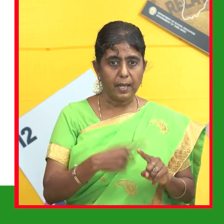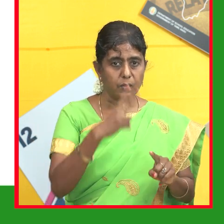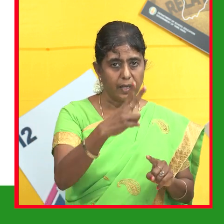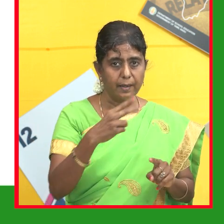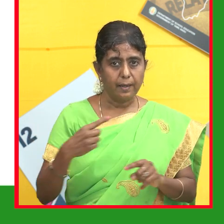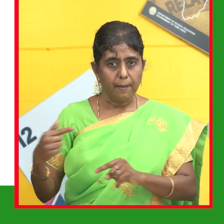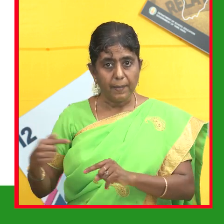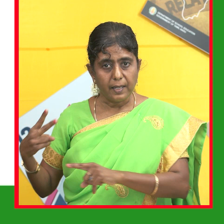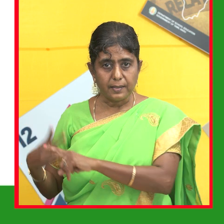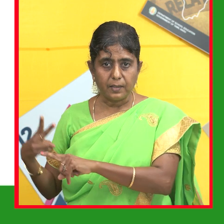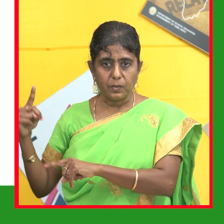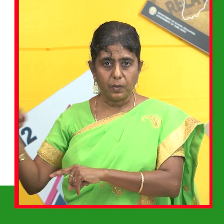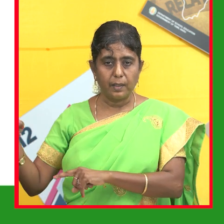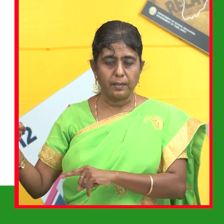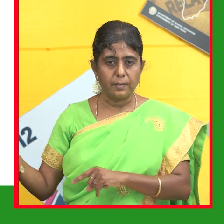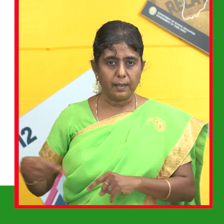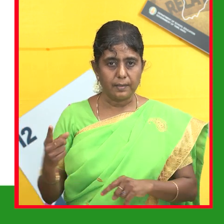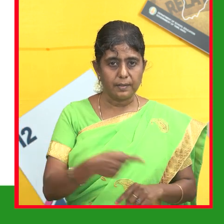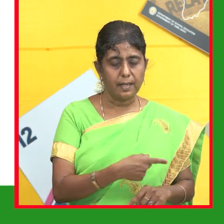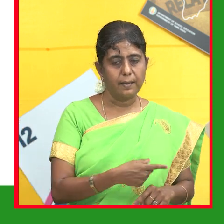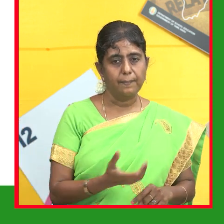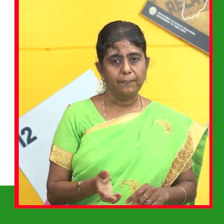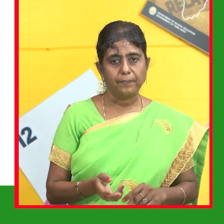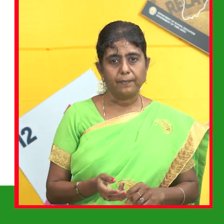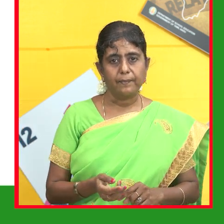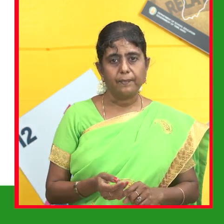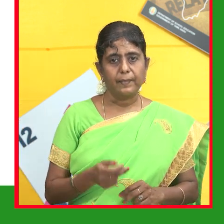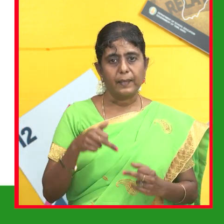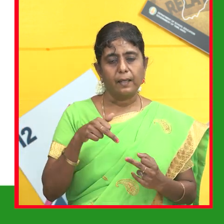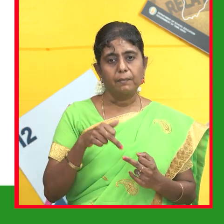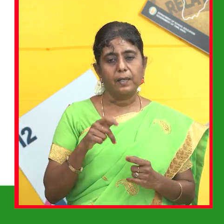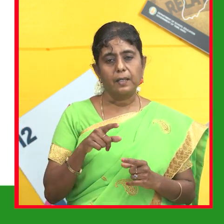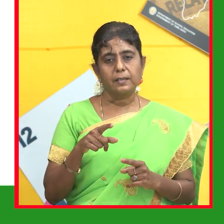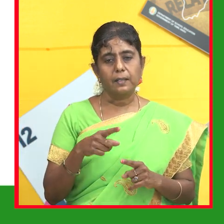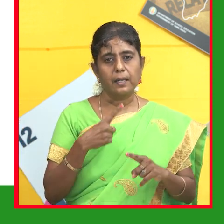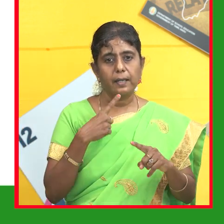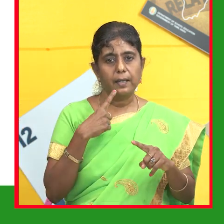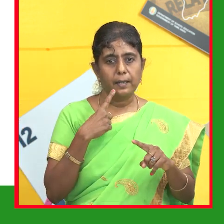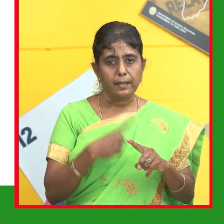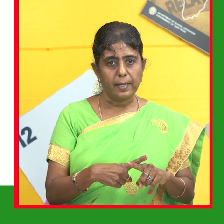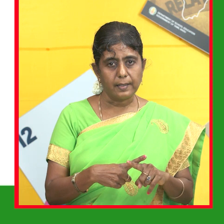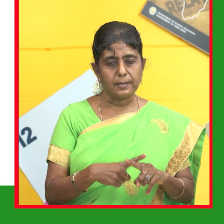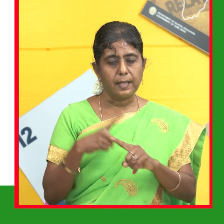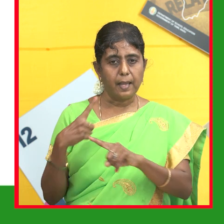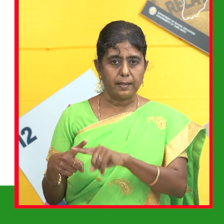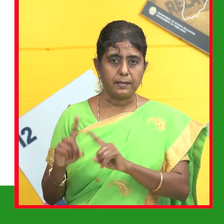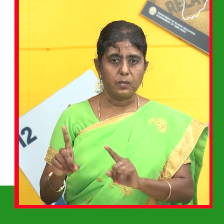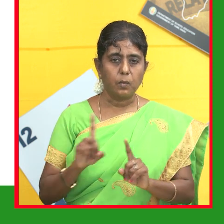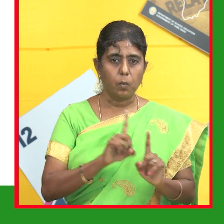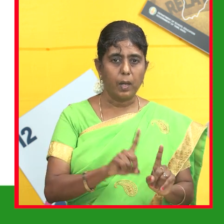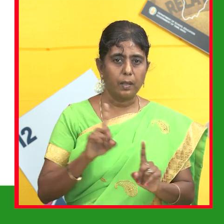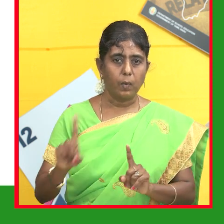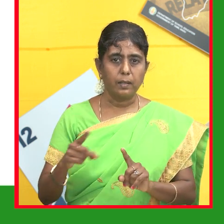x squared and minus x squared. So that can be cancelled. Oh, then what are the things remaining? Both 2x only